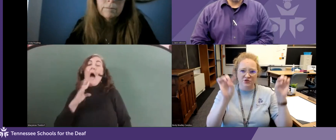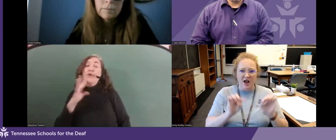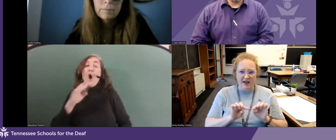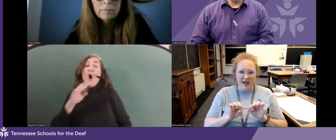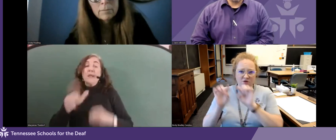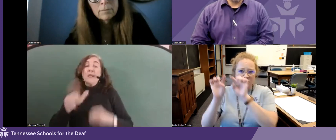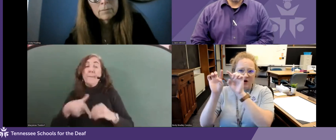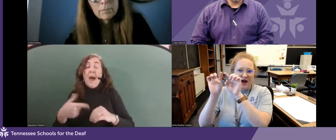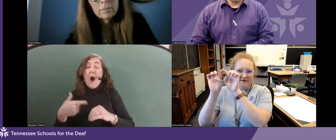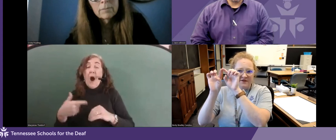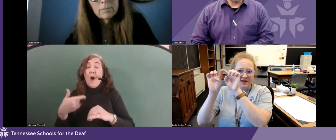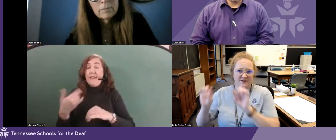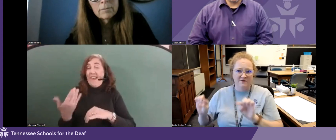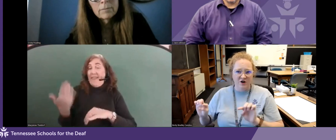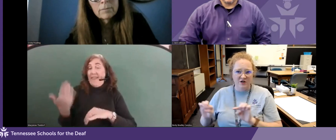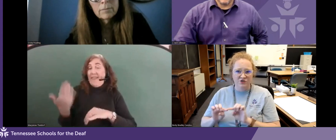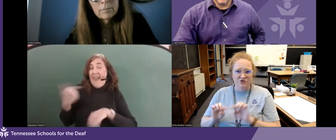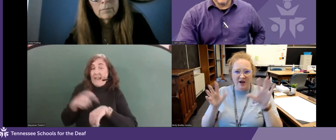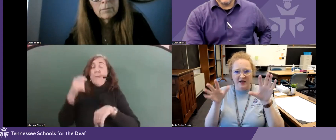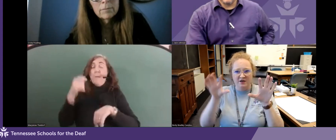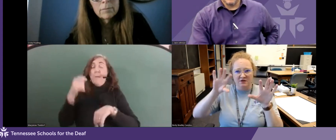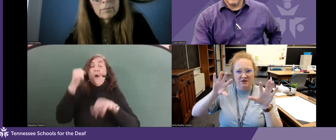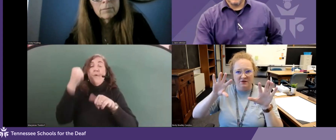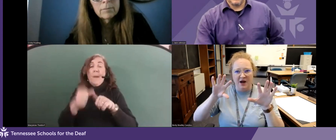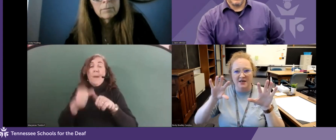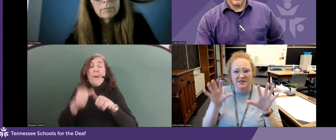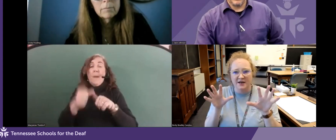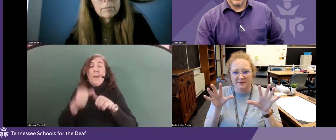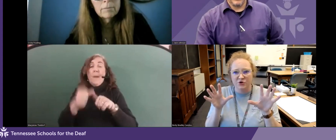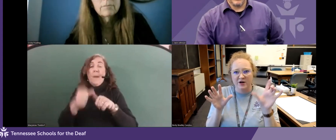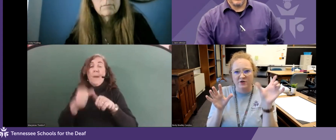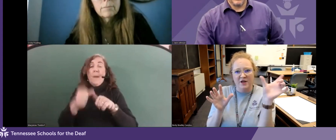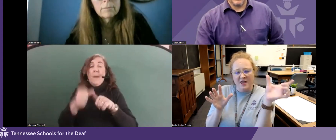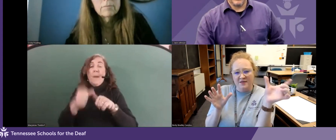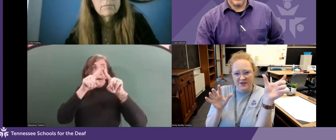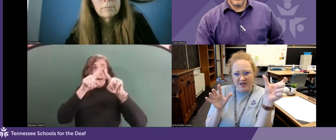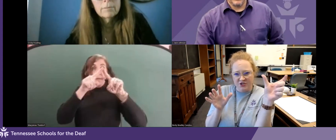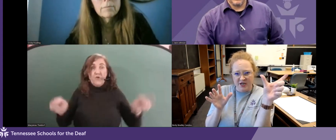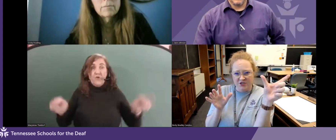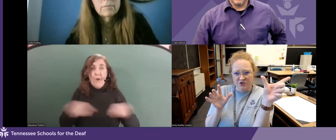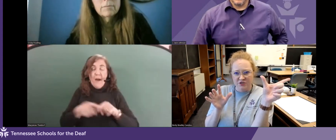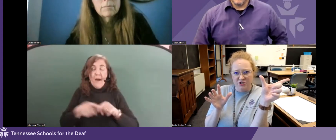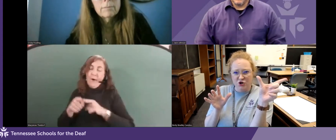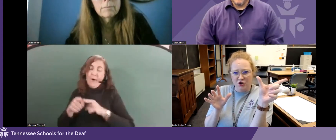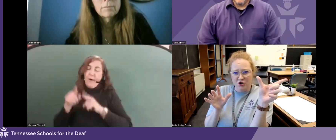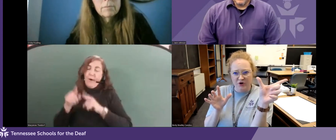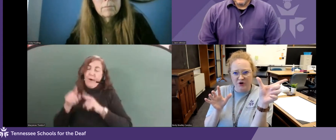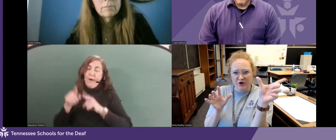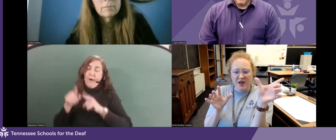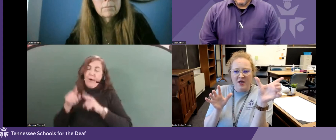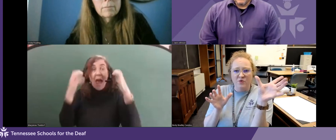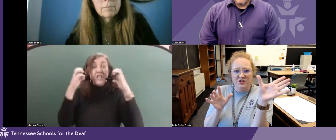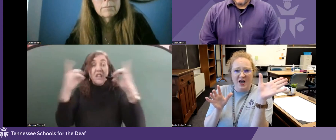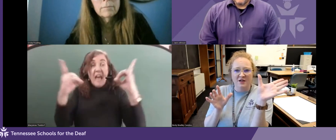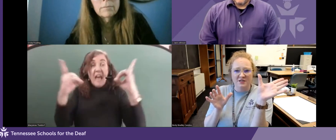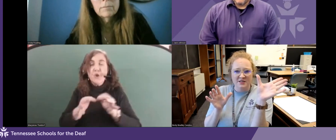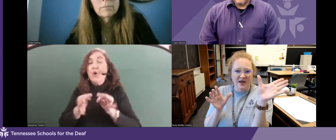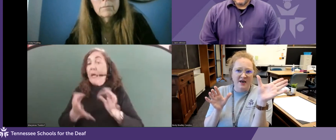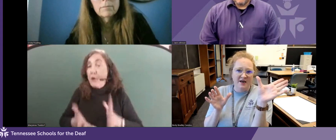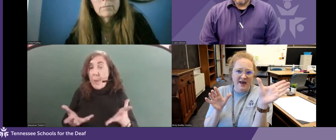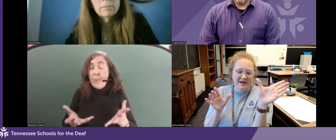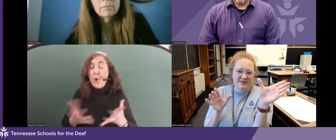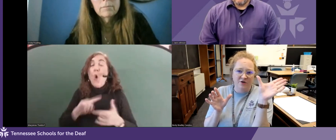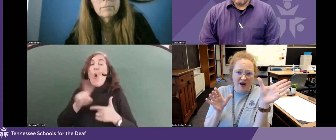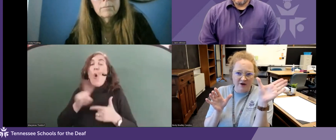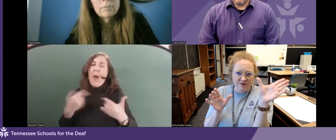the triangle graph, the inverted triangle, and the right side up triangle, that the educational interpreter, when the child is